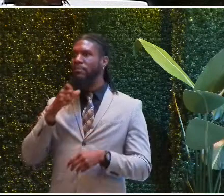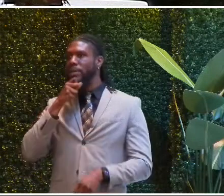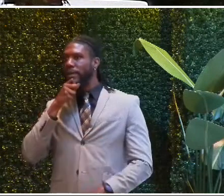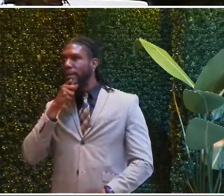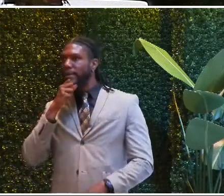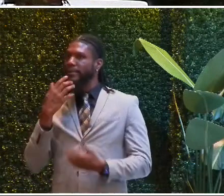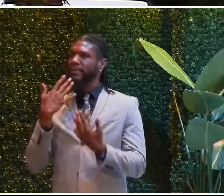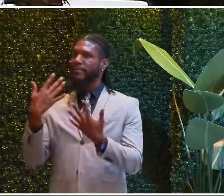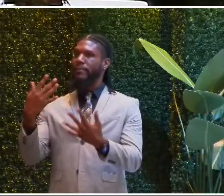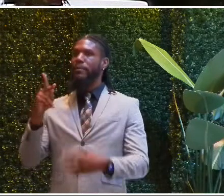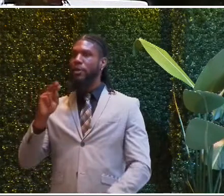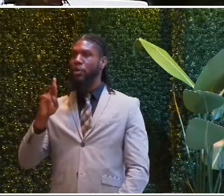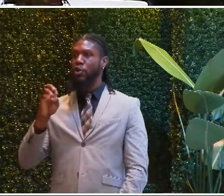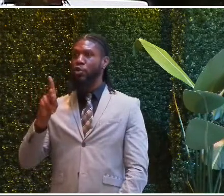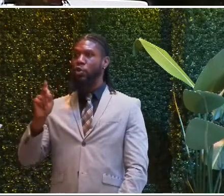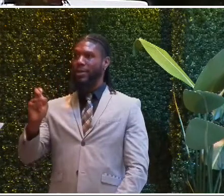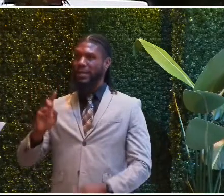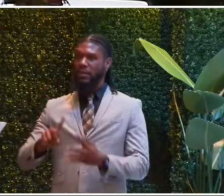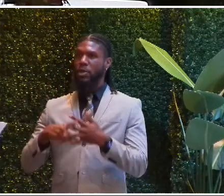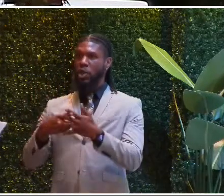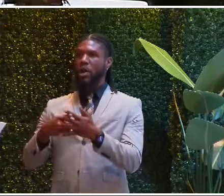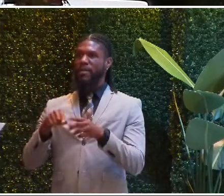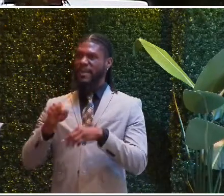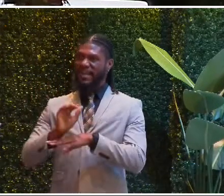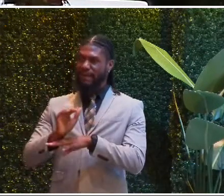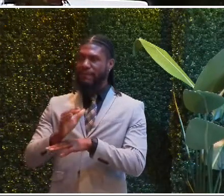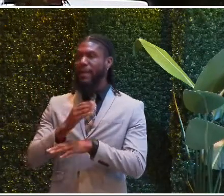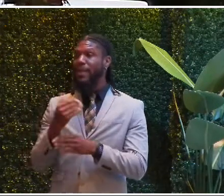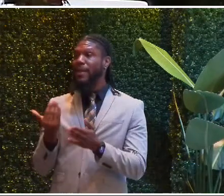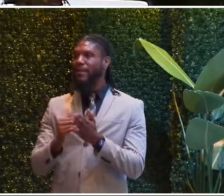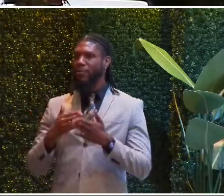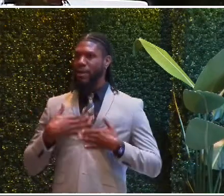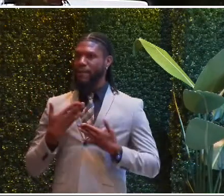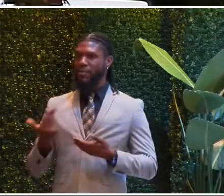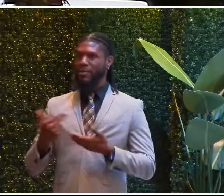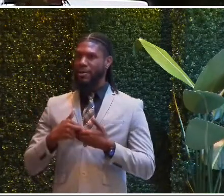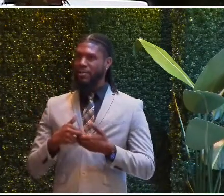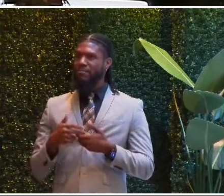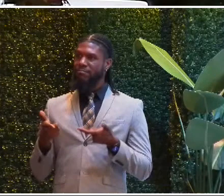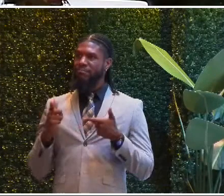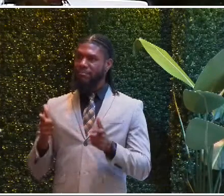celebration this evening. And again, I'm so glad you're here. Let's get free, y'all.